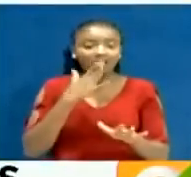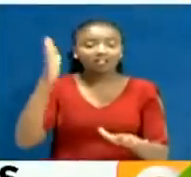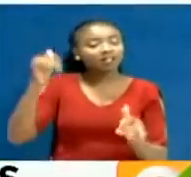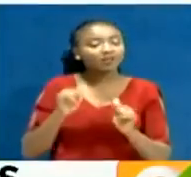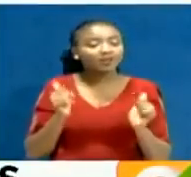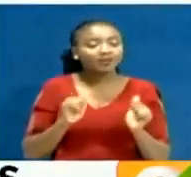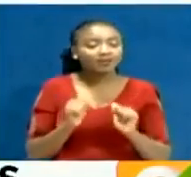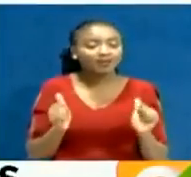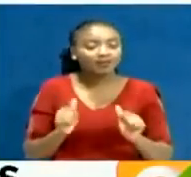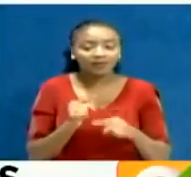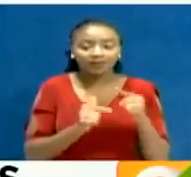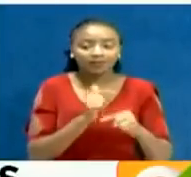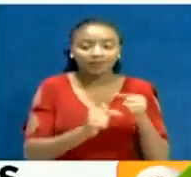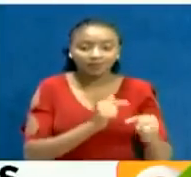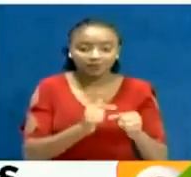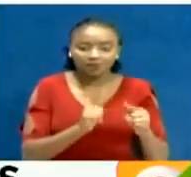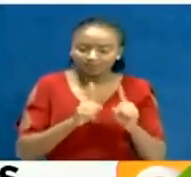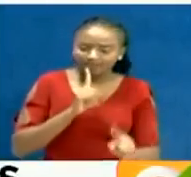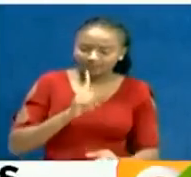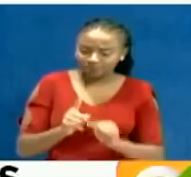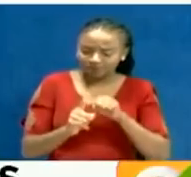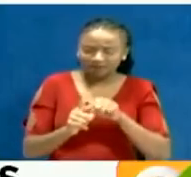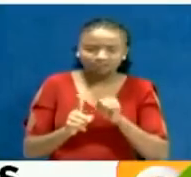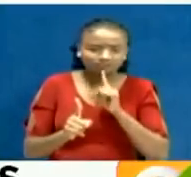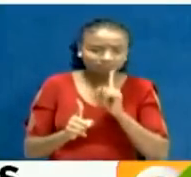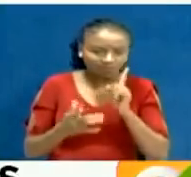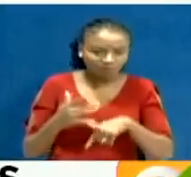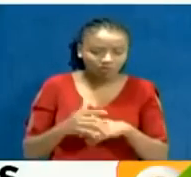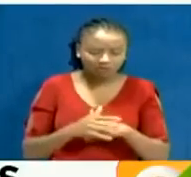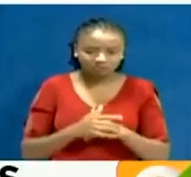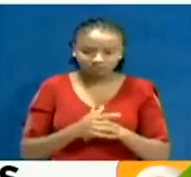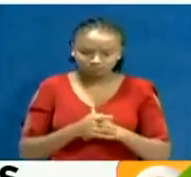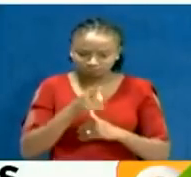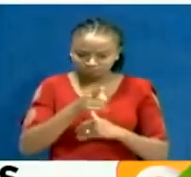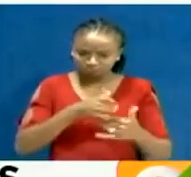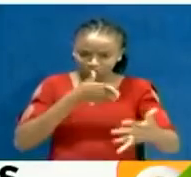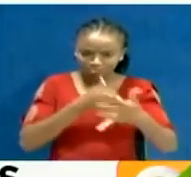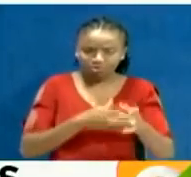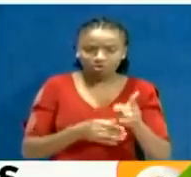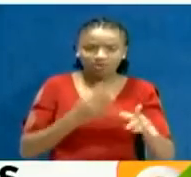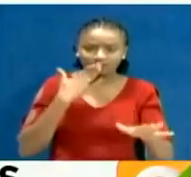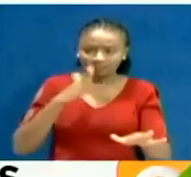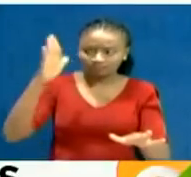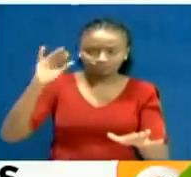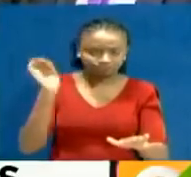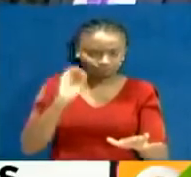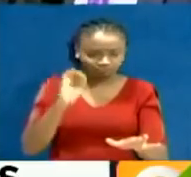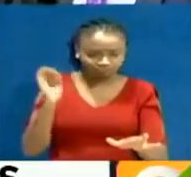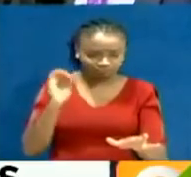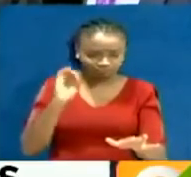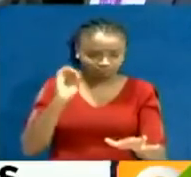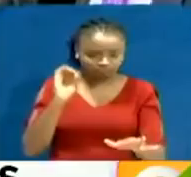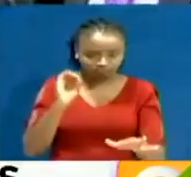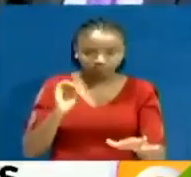went on somehow. In the orders issued then, the High Court restrained the swearing-in of Deputy Governor Ahmed Mukhtar